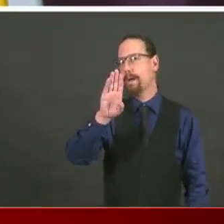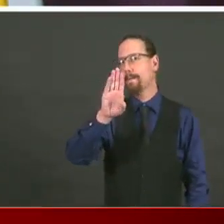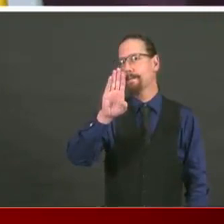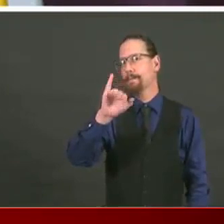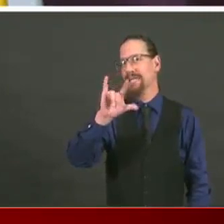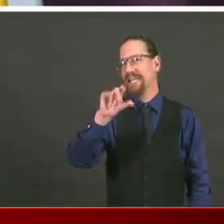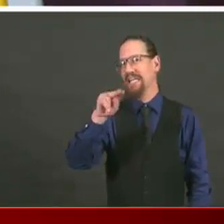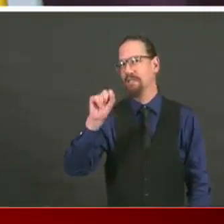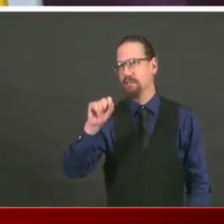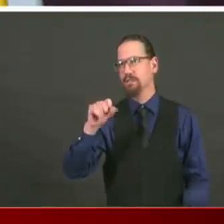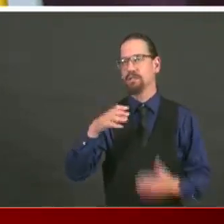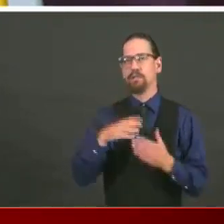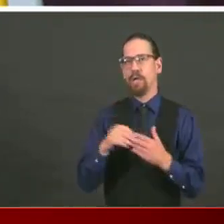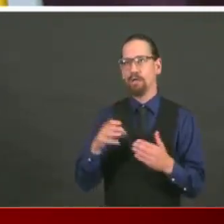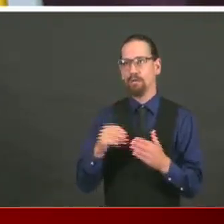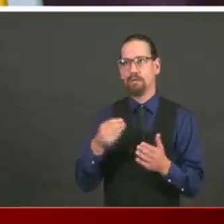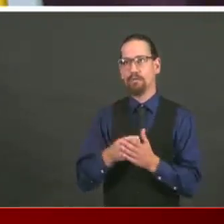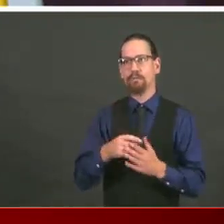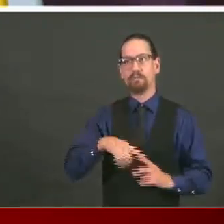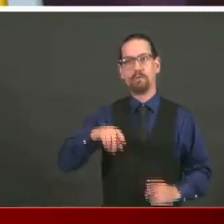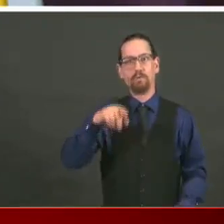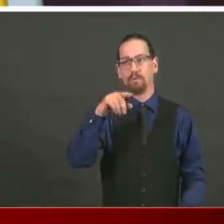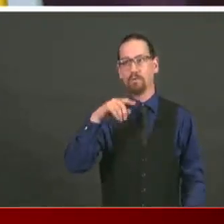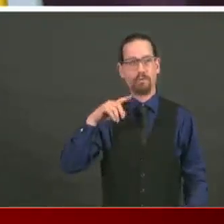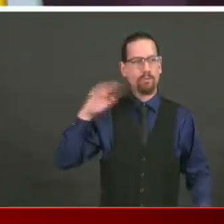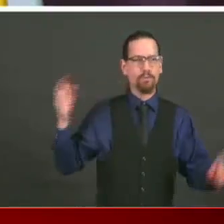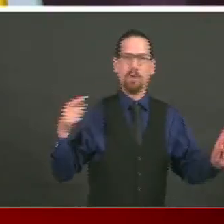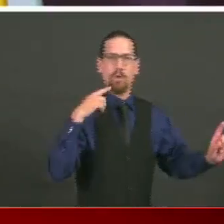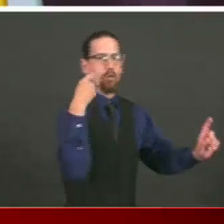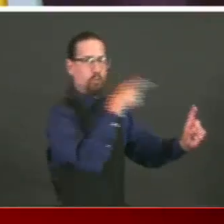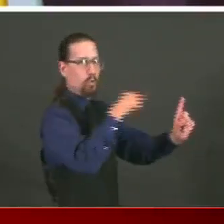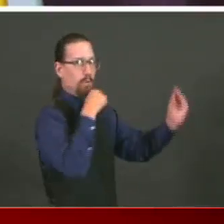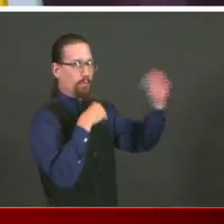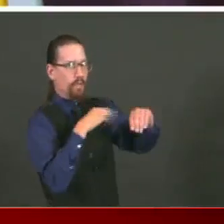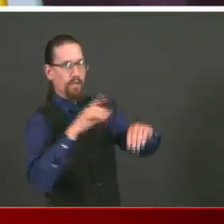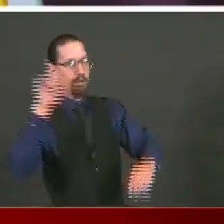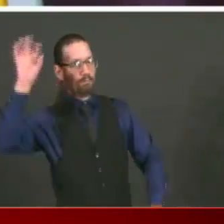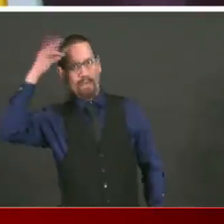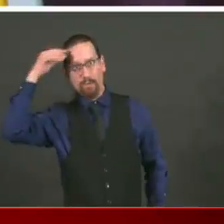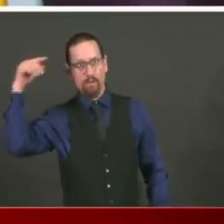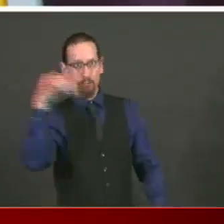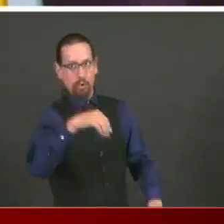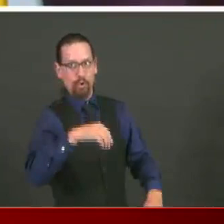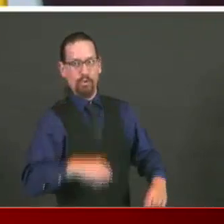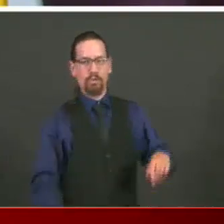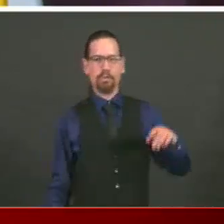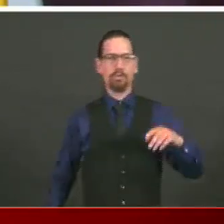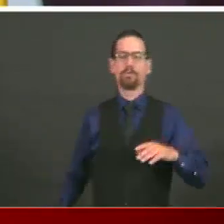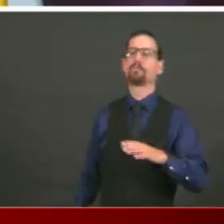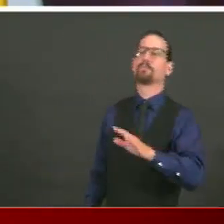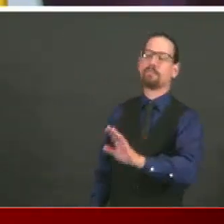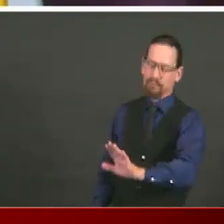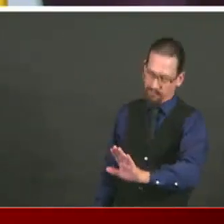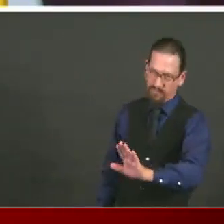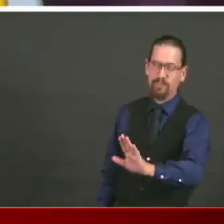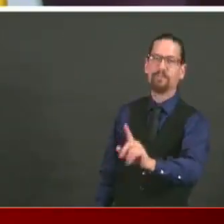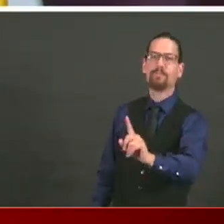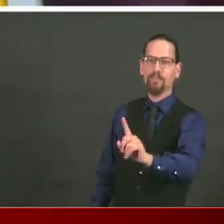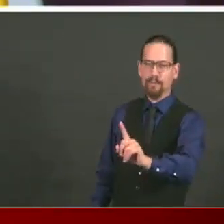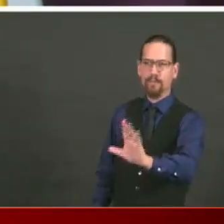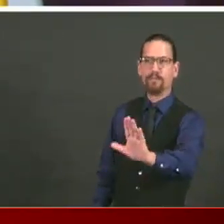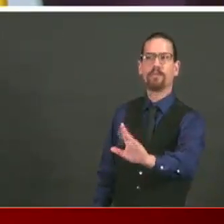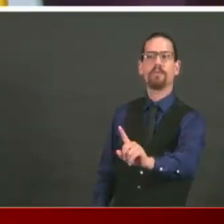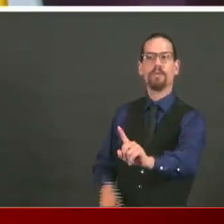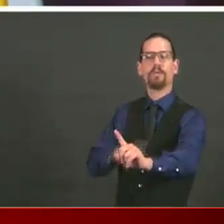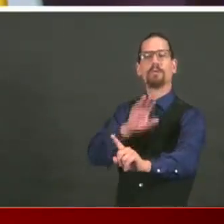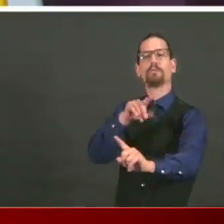out. And you haven't done that. But my point is, the need is so huge. We want to get this